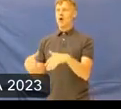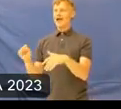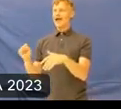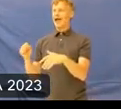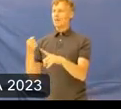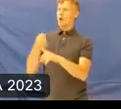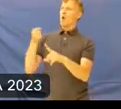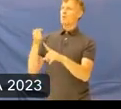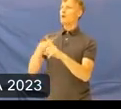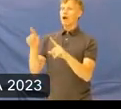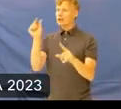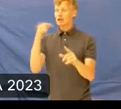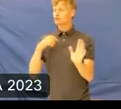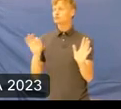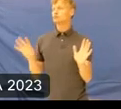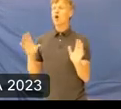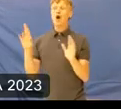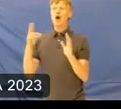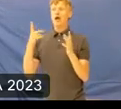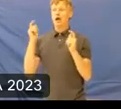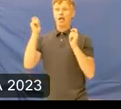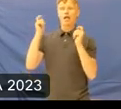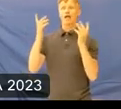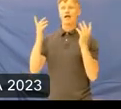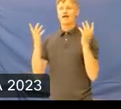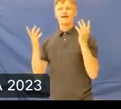don't intend seriously, of course, have to be inferred. And so that gives you